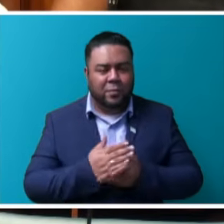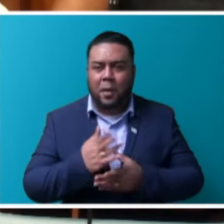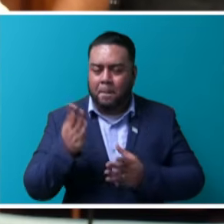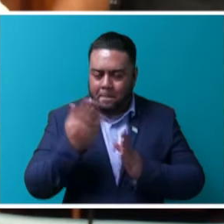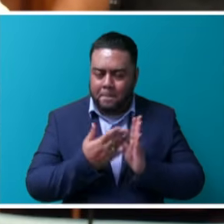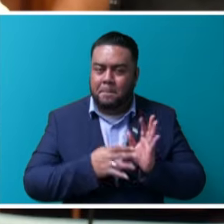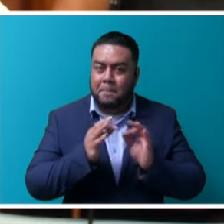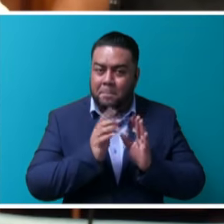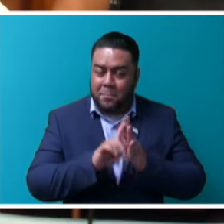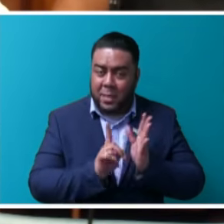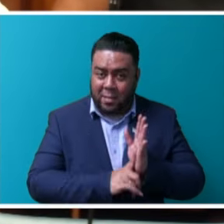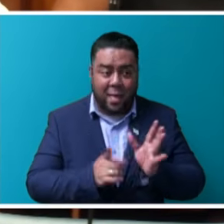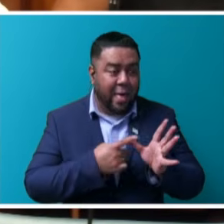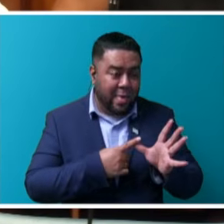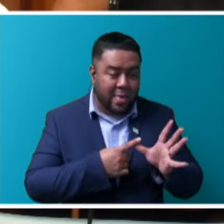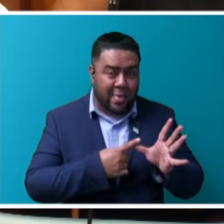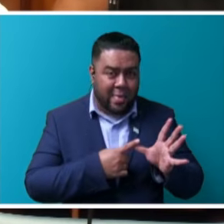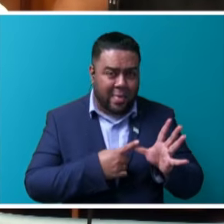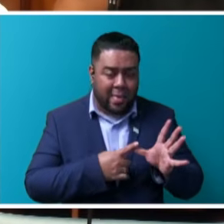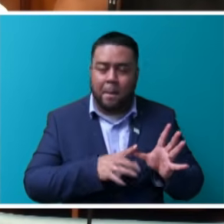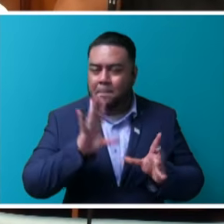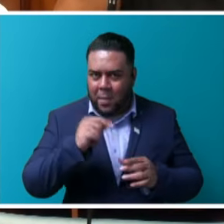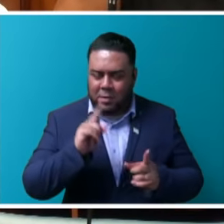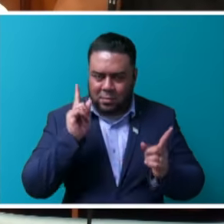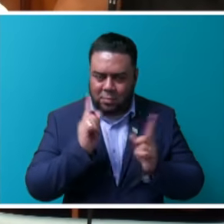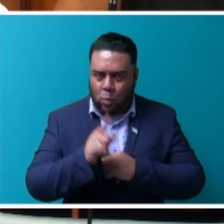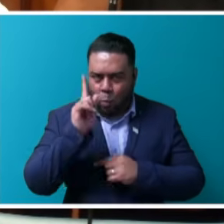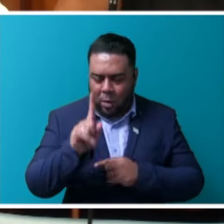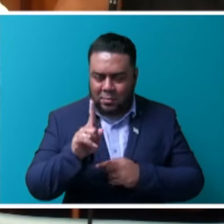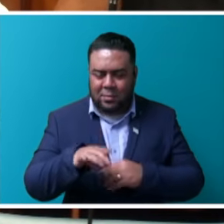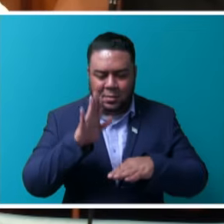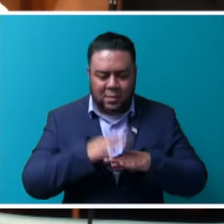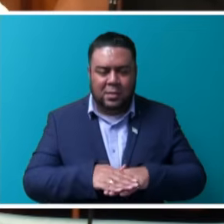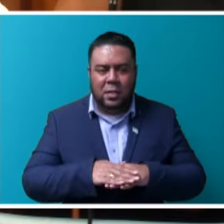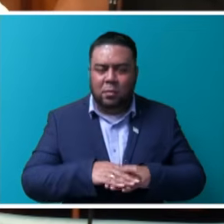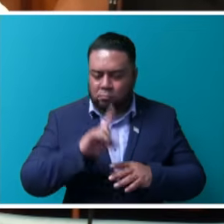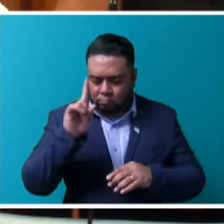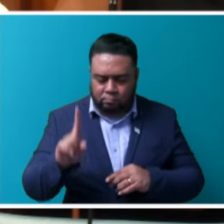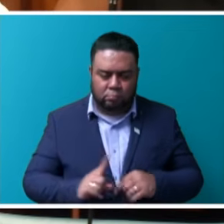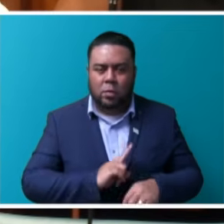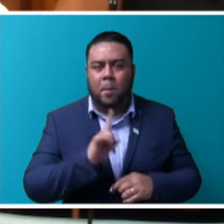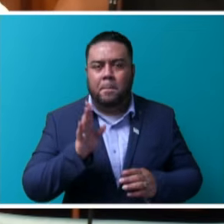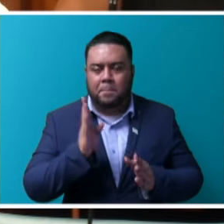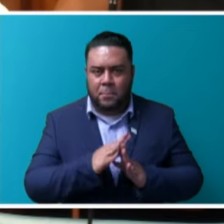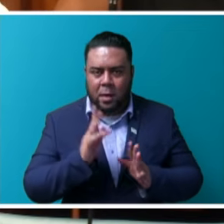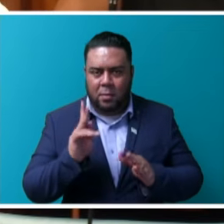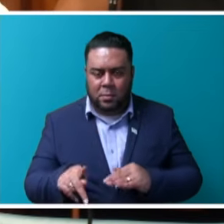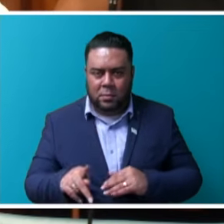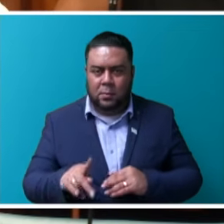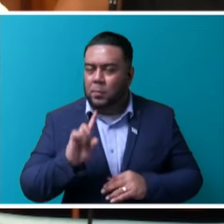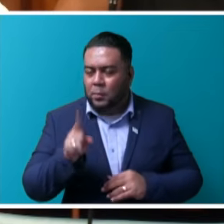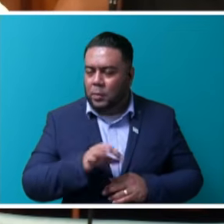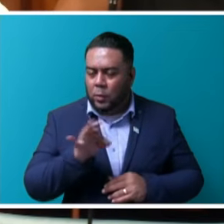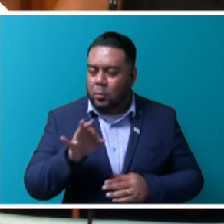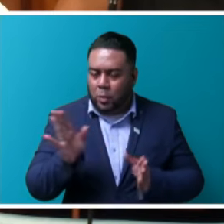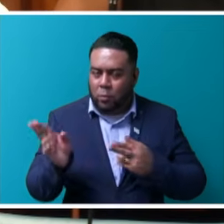bills, A, must pass through one stage at a single sitting of Parliament, must not be